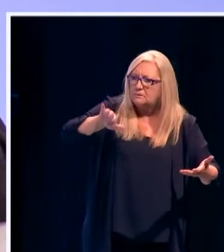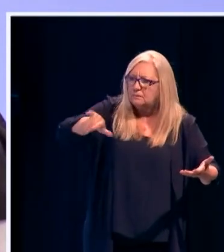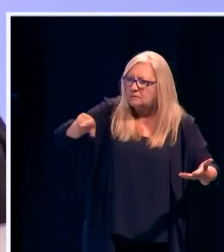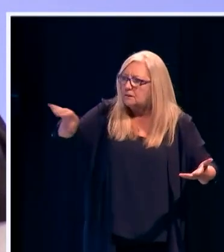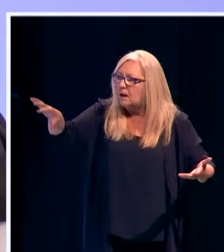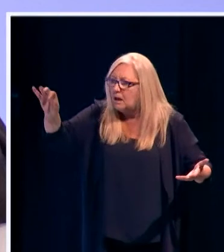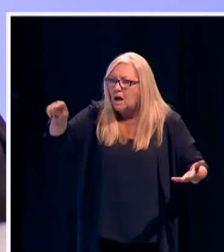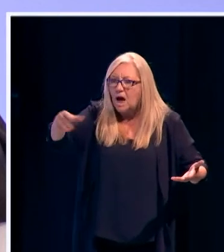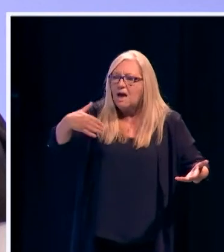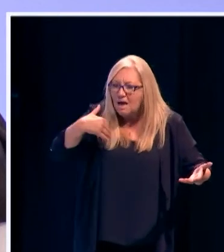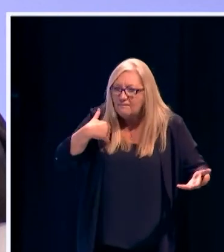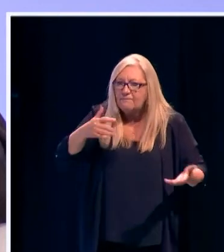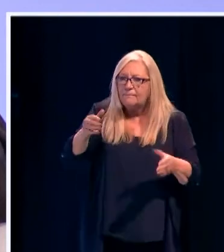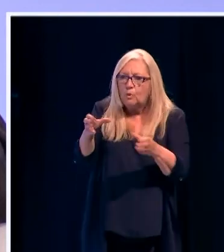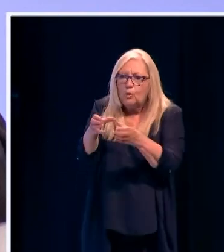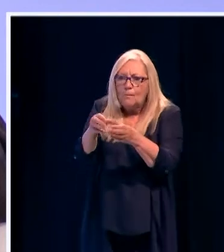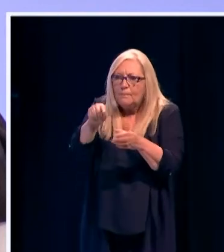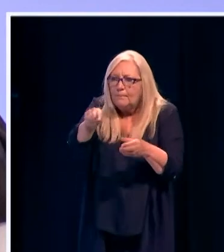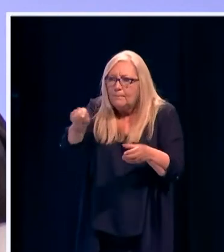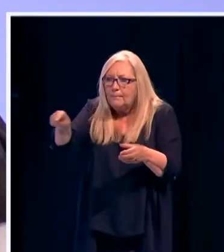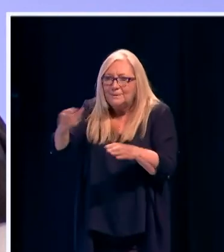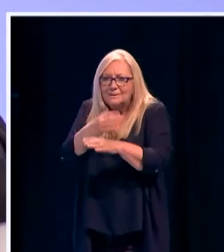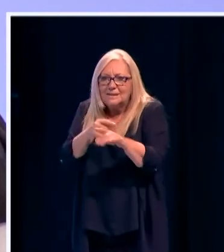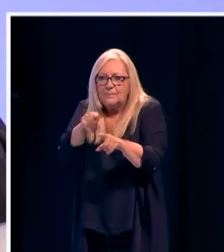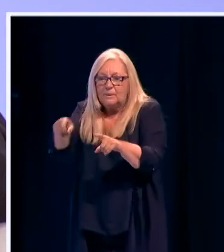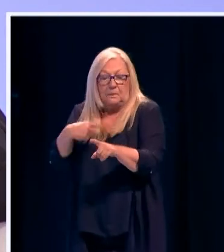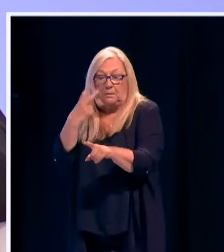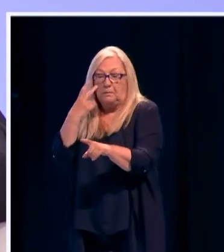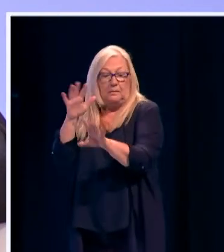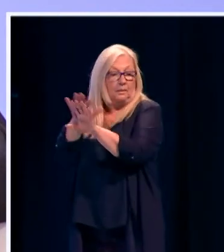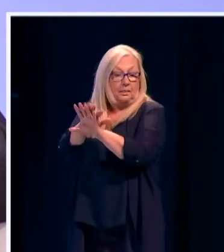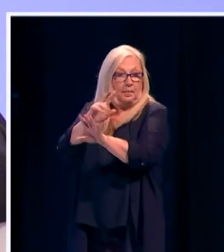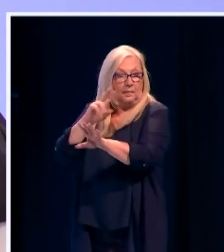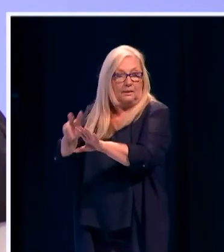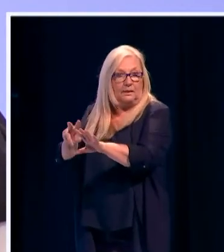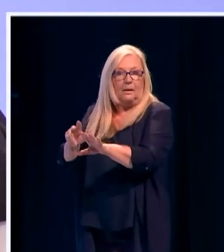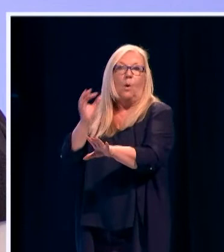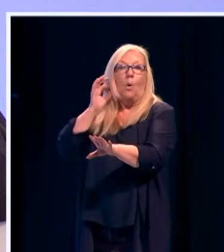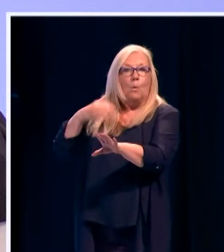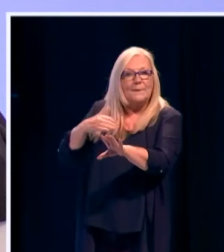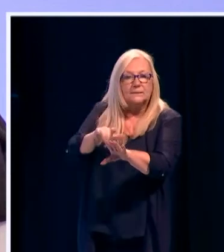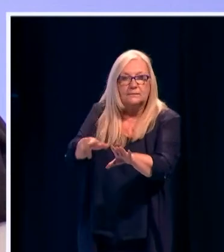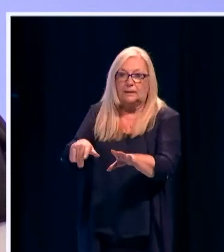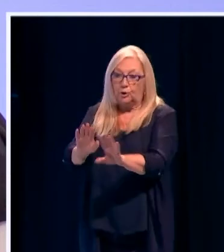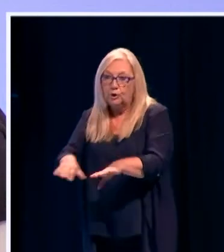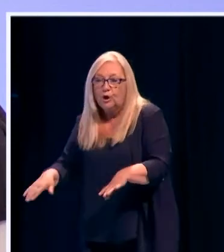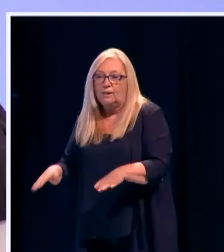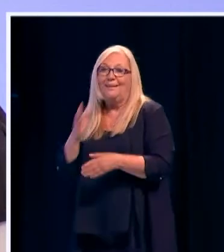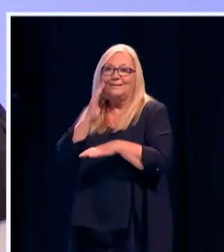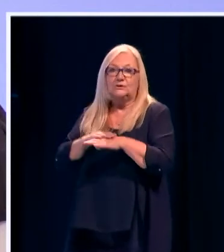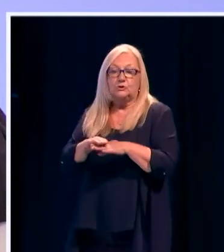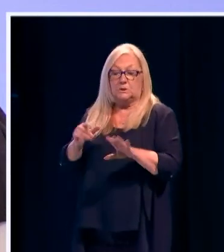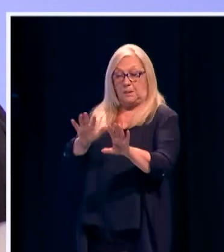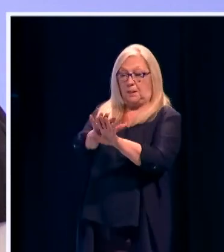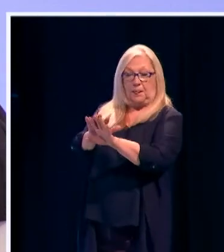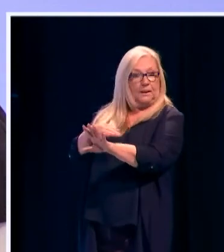to more marginalised groups within the disability community, those that represent women and girls with disabilities, those that represent Indigenous groups, those